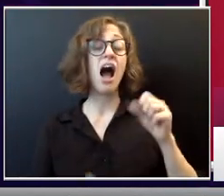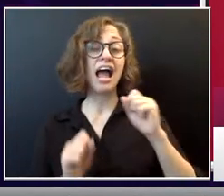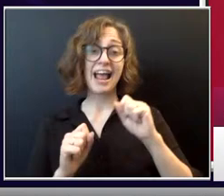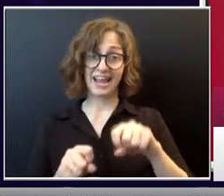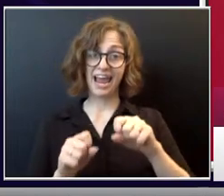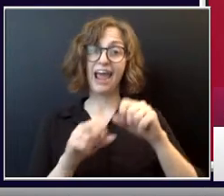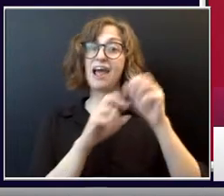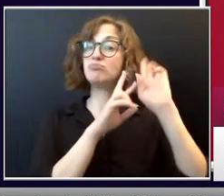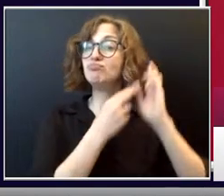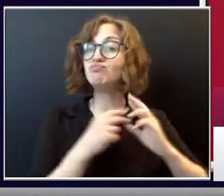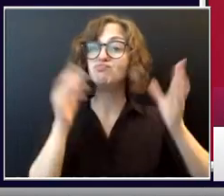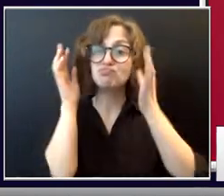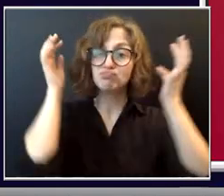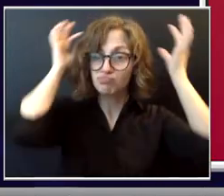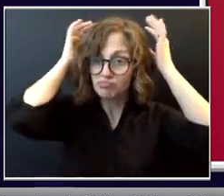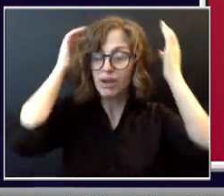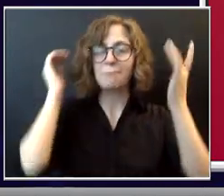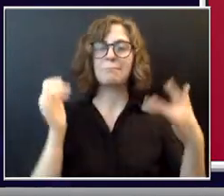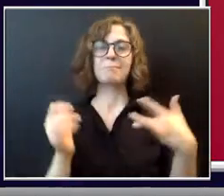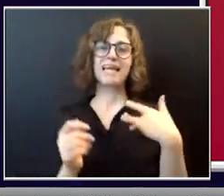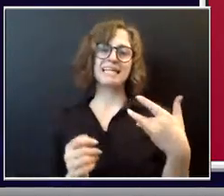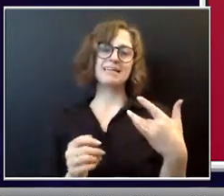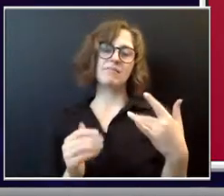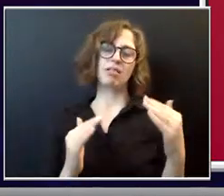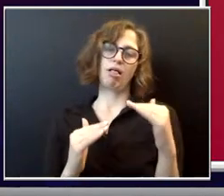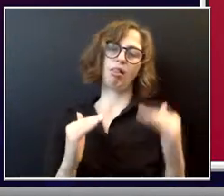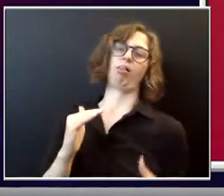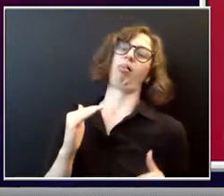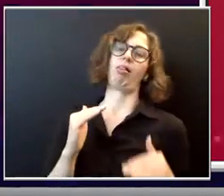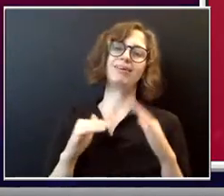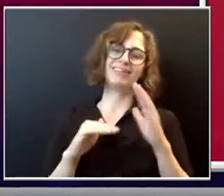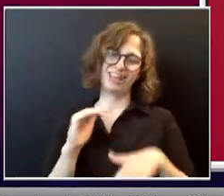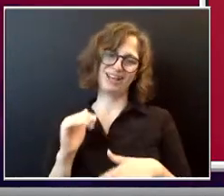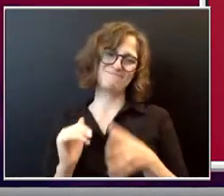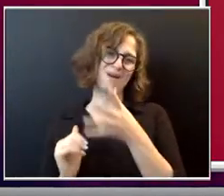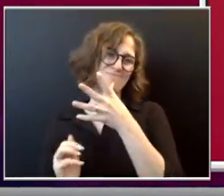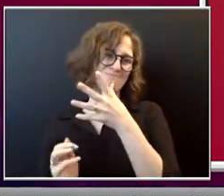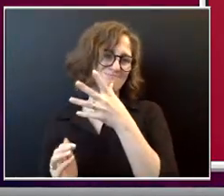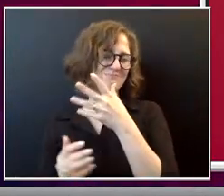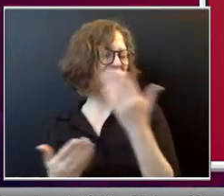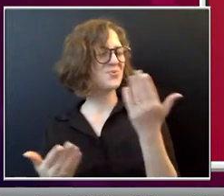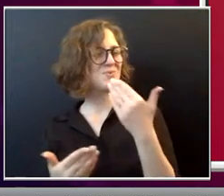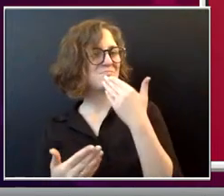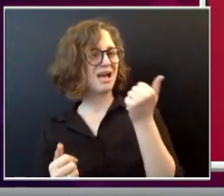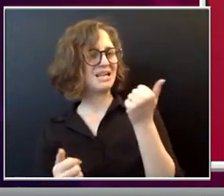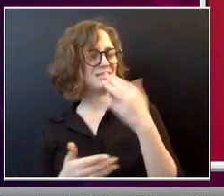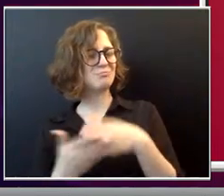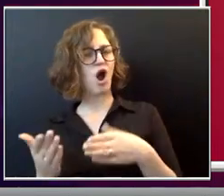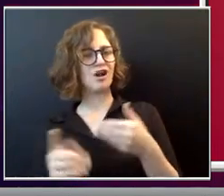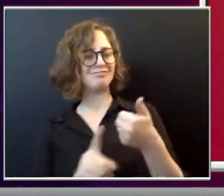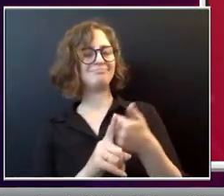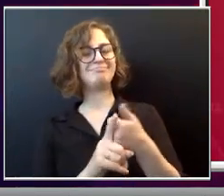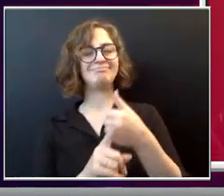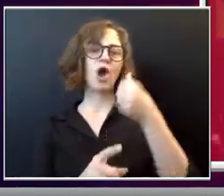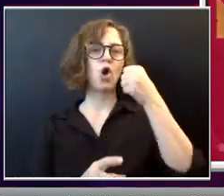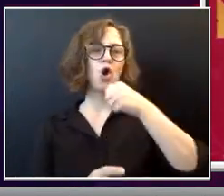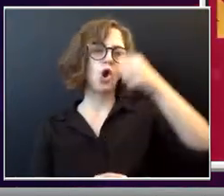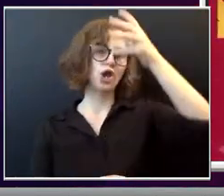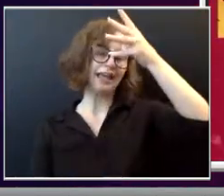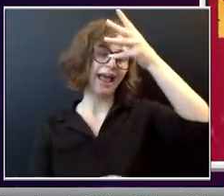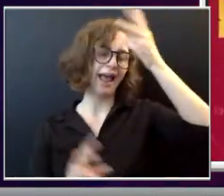doesn't look as good as when mom does it. What's the best part about being a girl dad? Oh, just enjoying the time with them. It's just so fun,